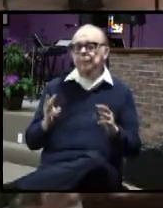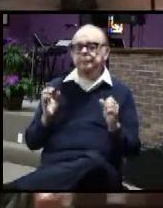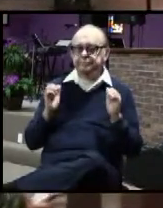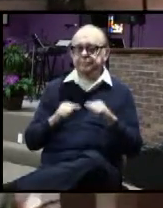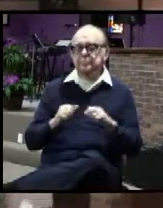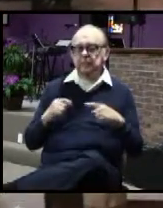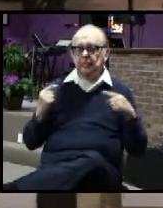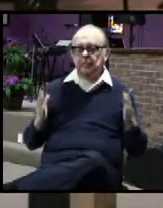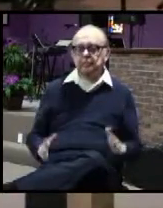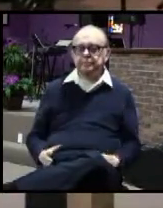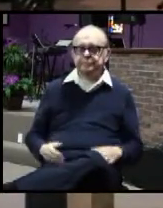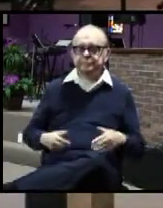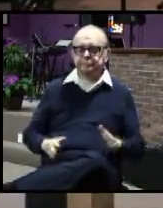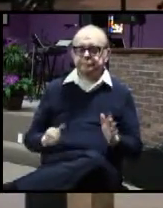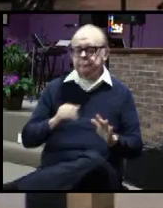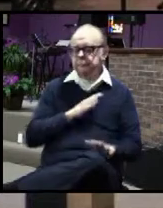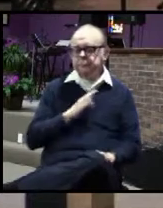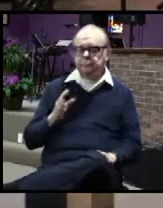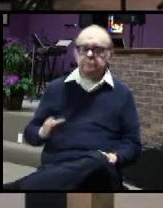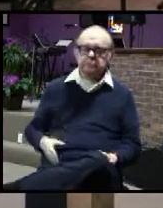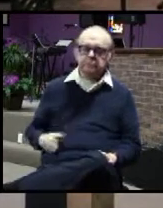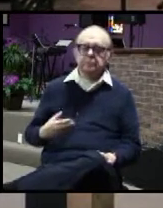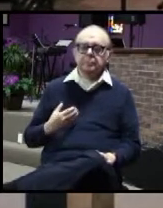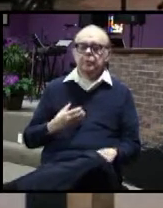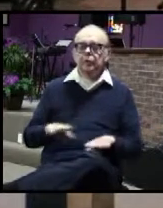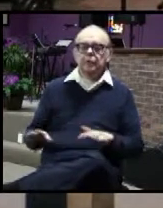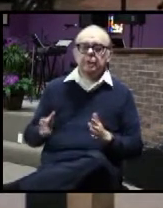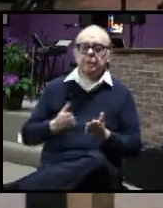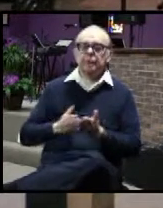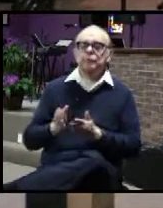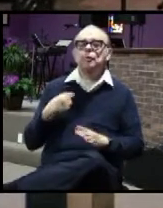enemy is allowing Christ to do it through us.